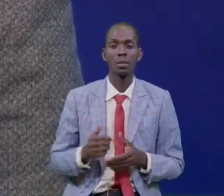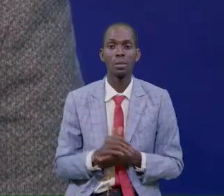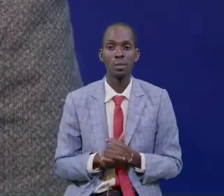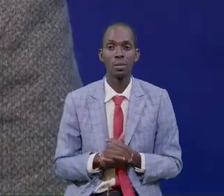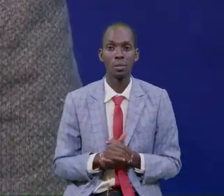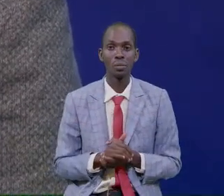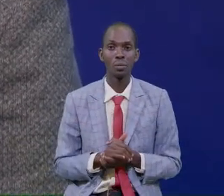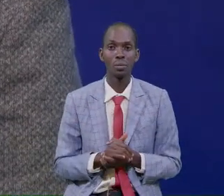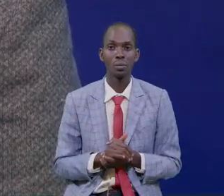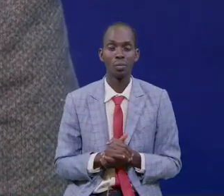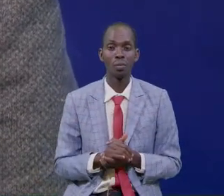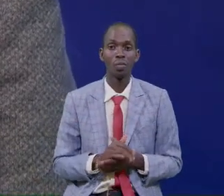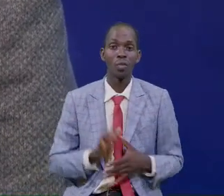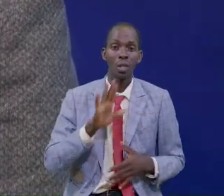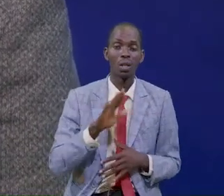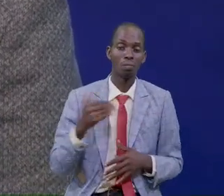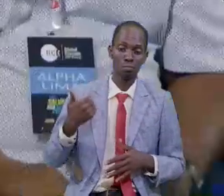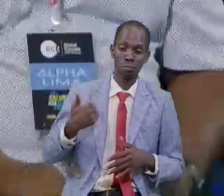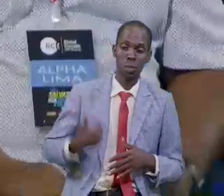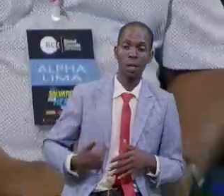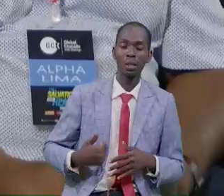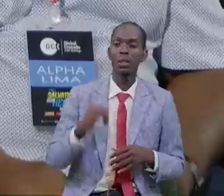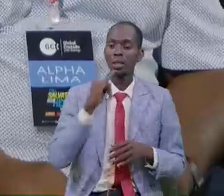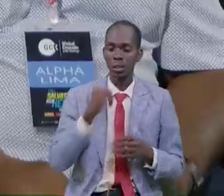Your broken heart is healed tonight.